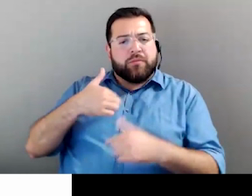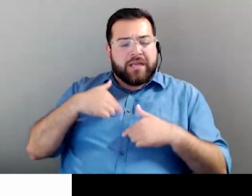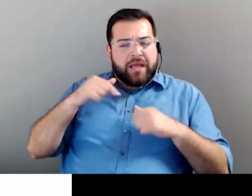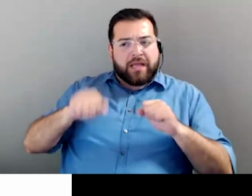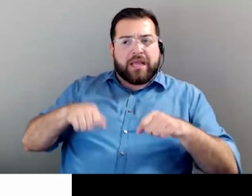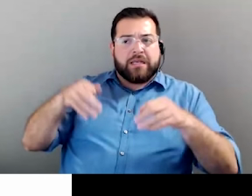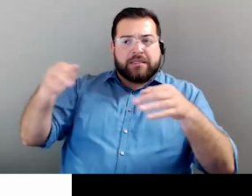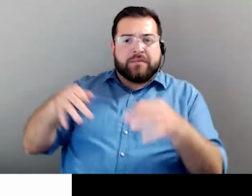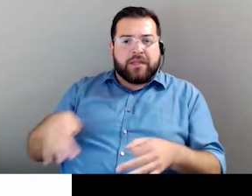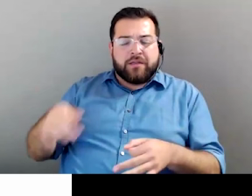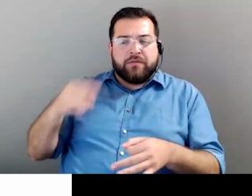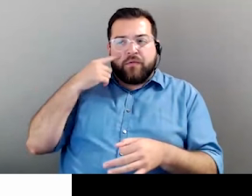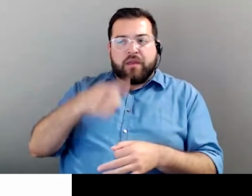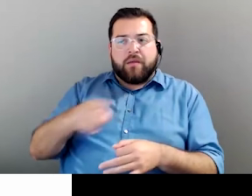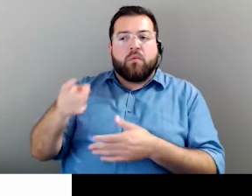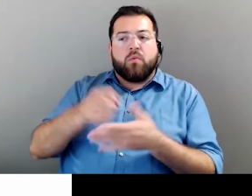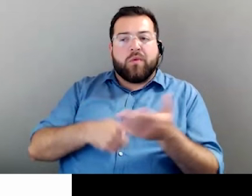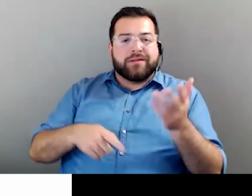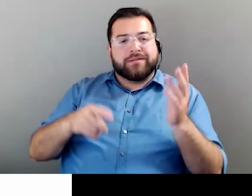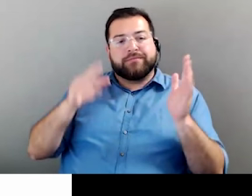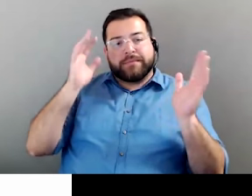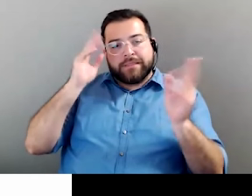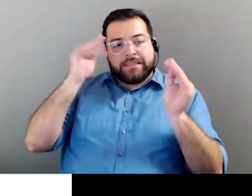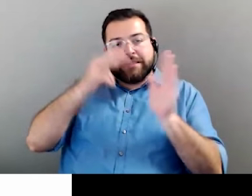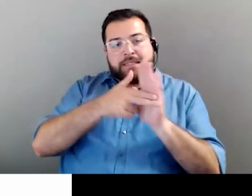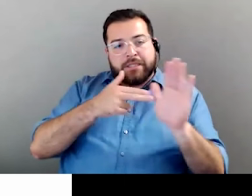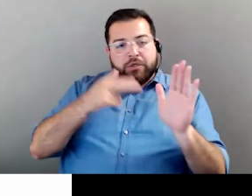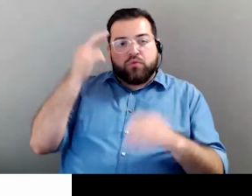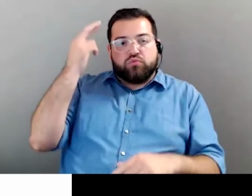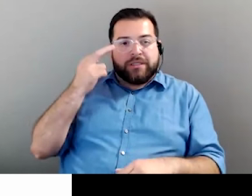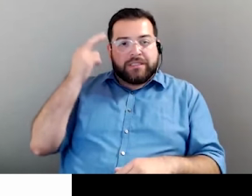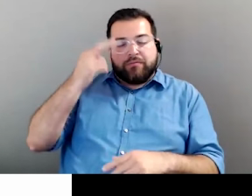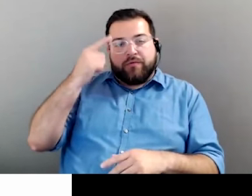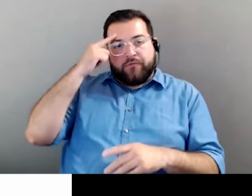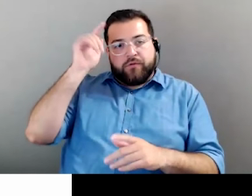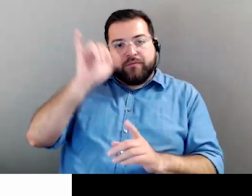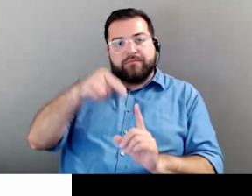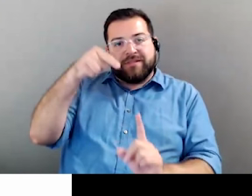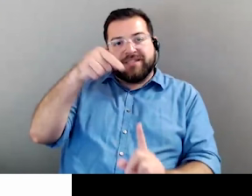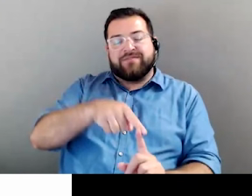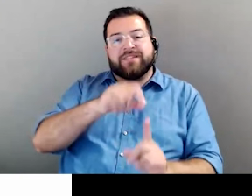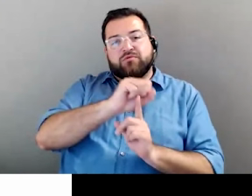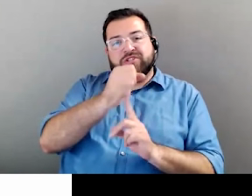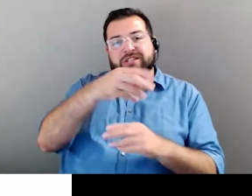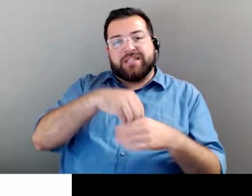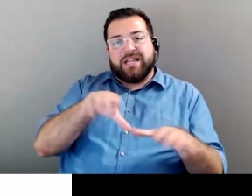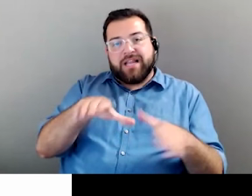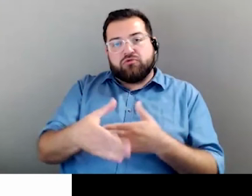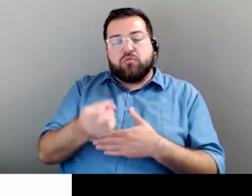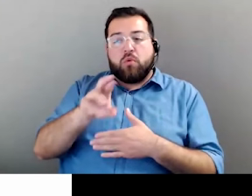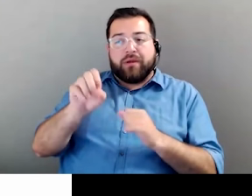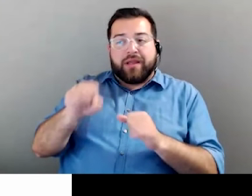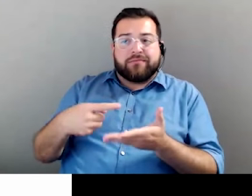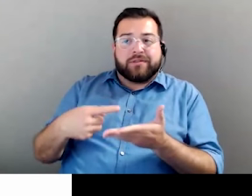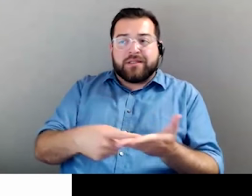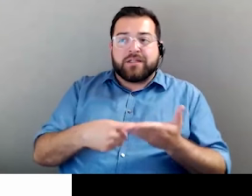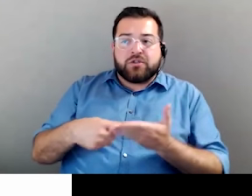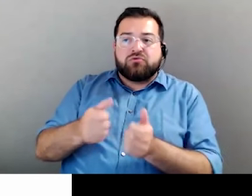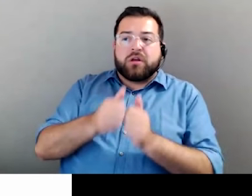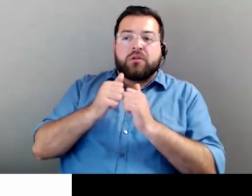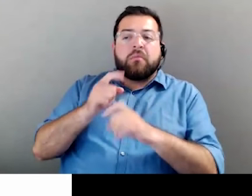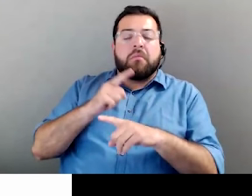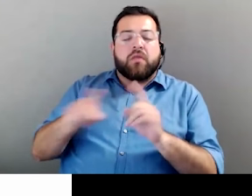be considered reasonable, I guess, in that specific circumstance in your classroom, or we can have a discussion together, but there's other